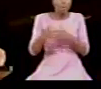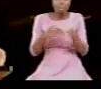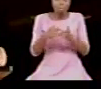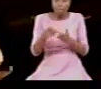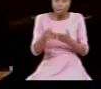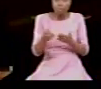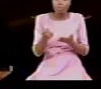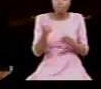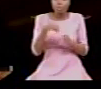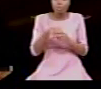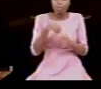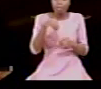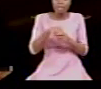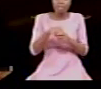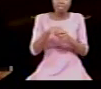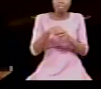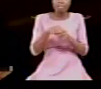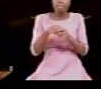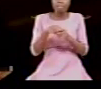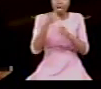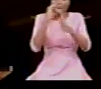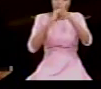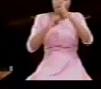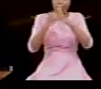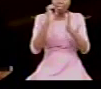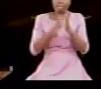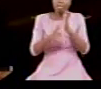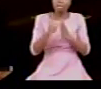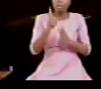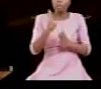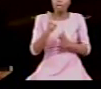it in the same Isaiah chapter 1. Read